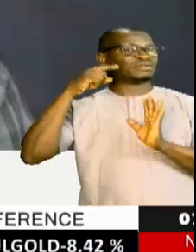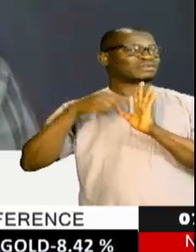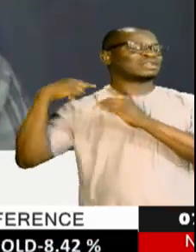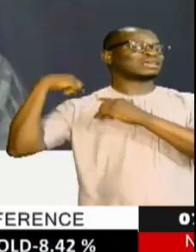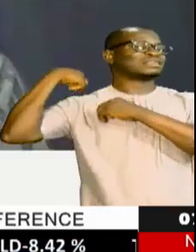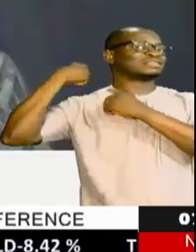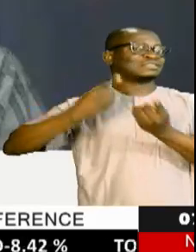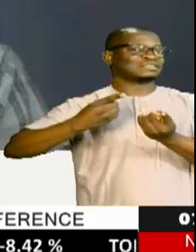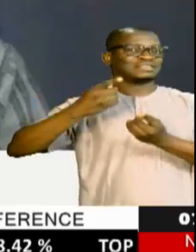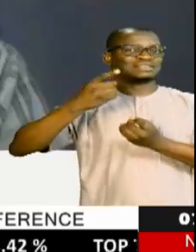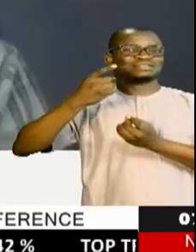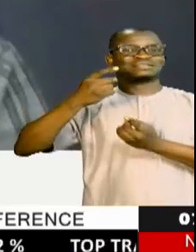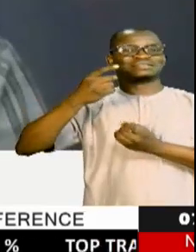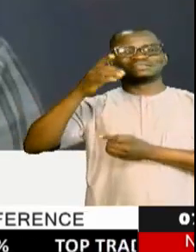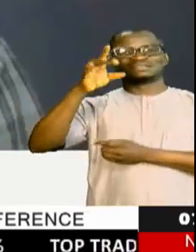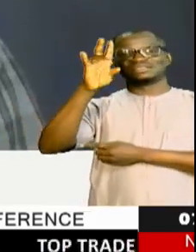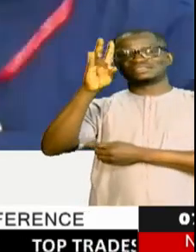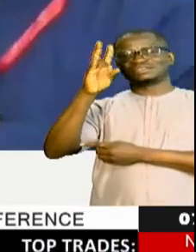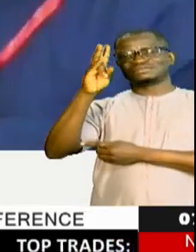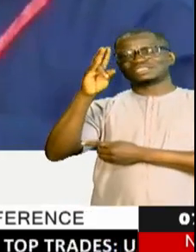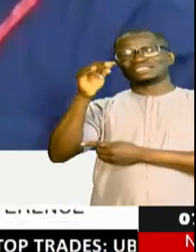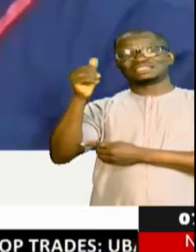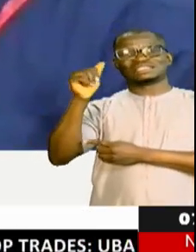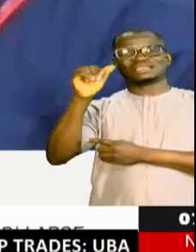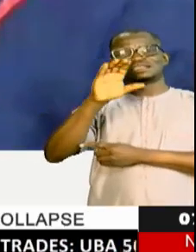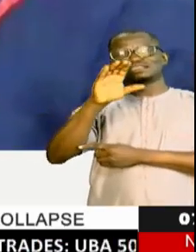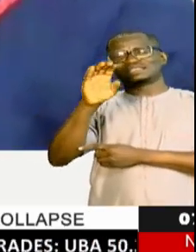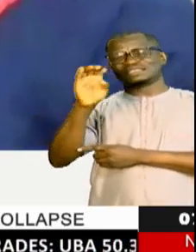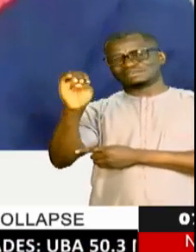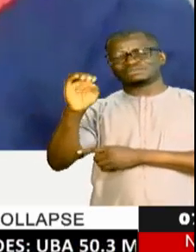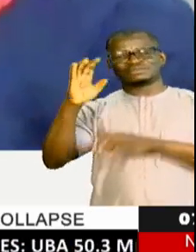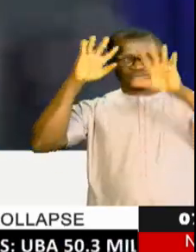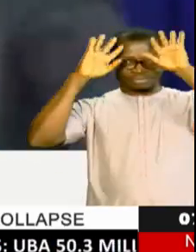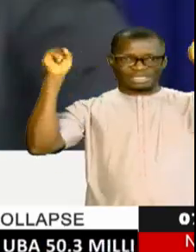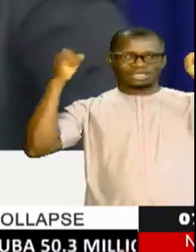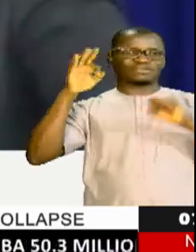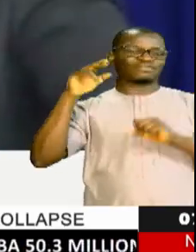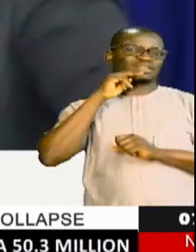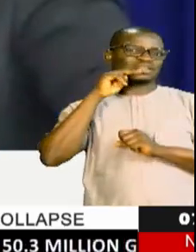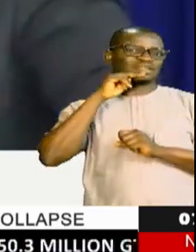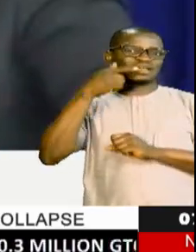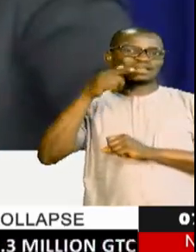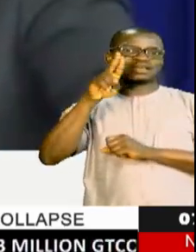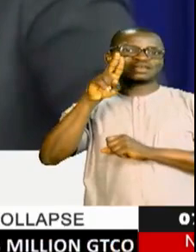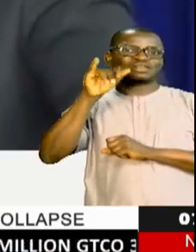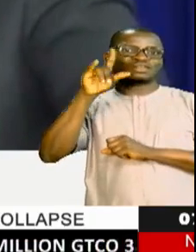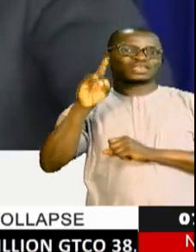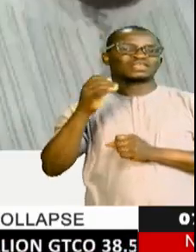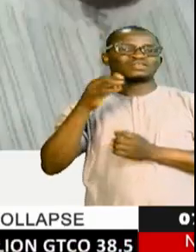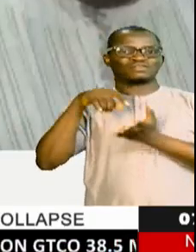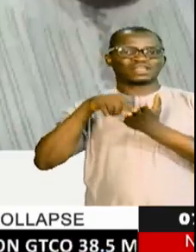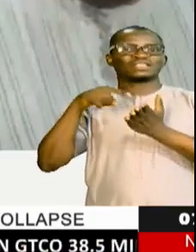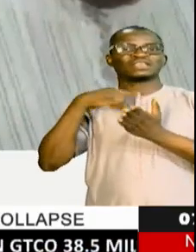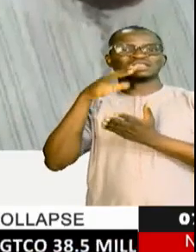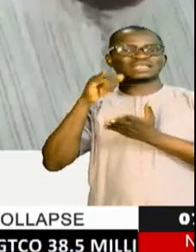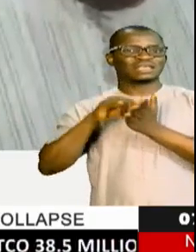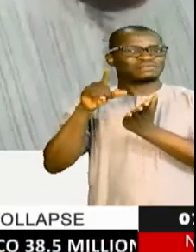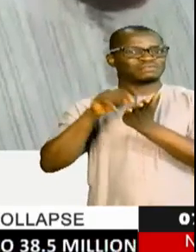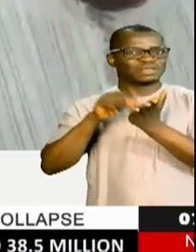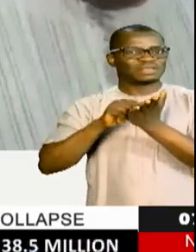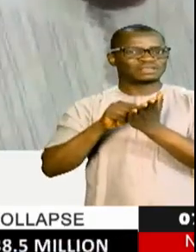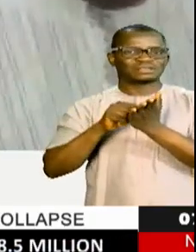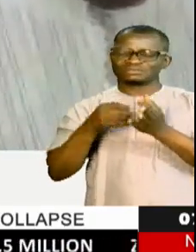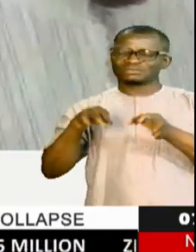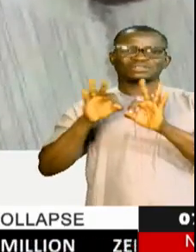the 17th century. President of Nigerian Guild of Editors, Eze Anamba, said the media, as a watchdog of